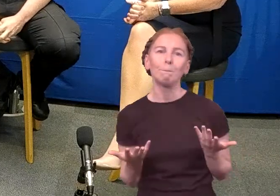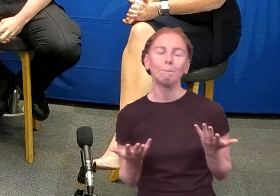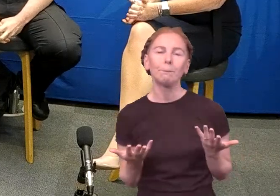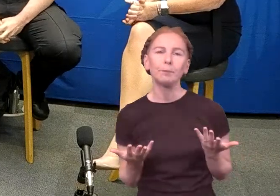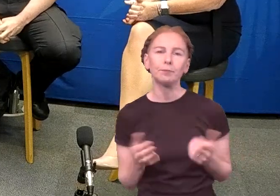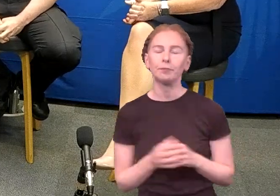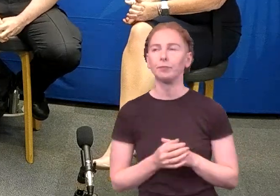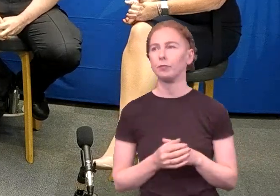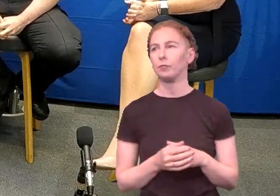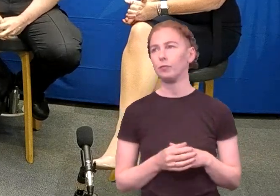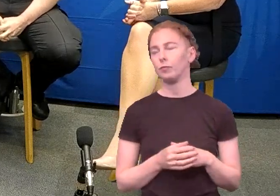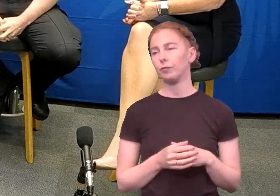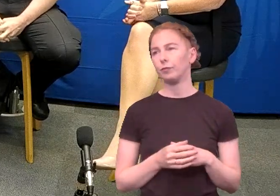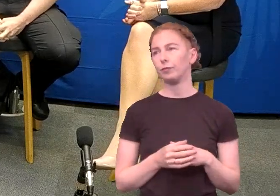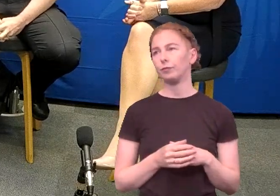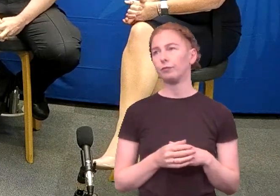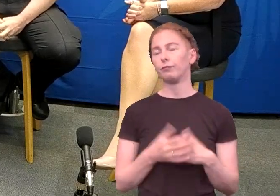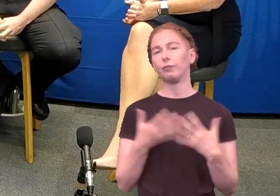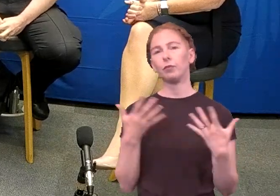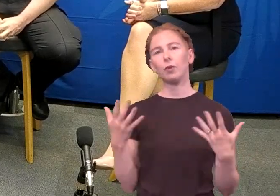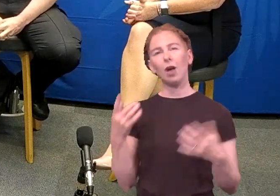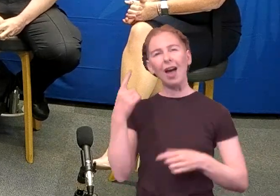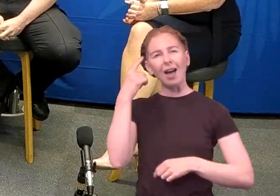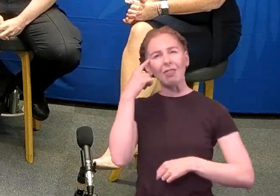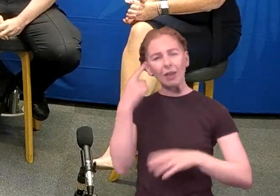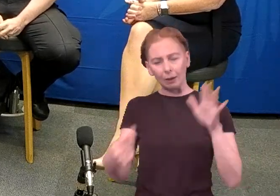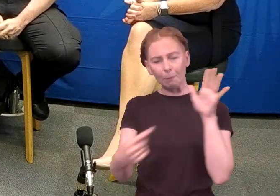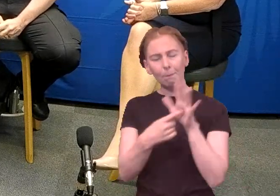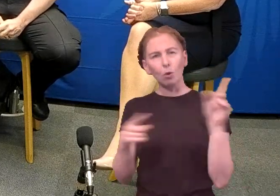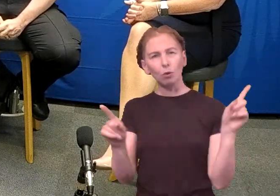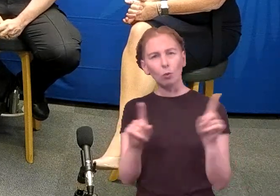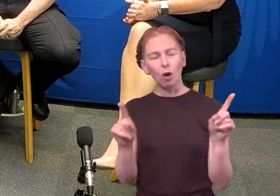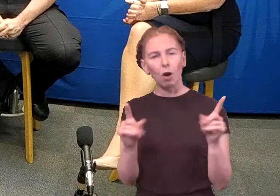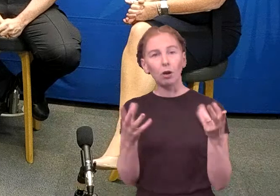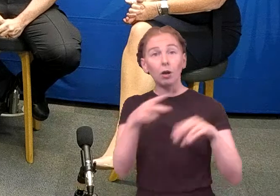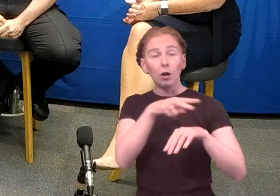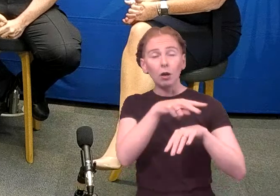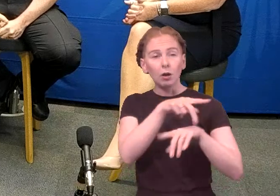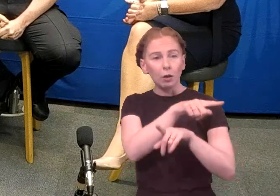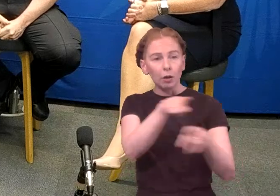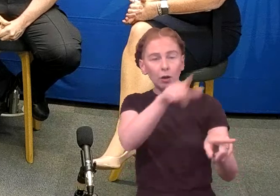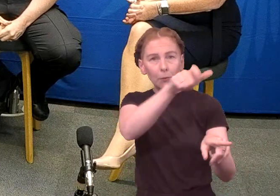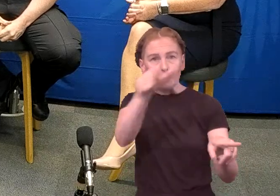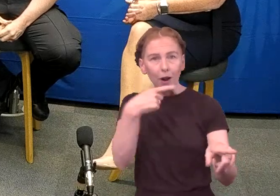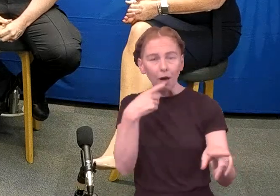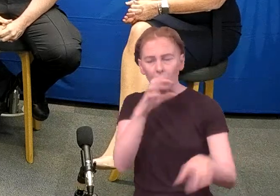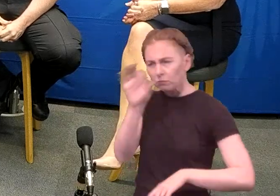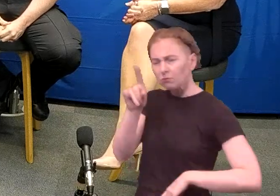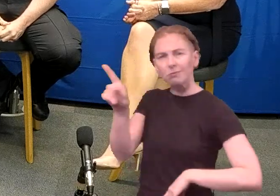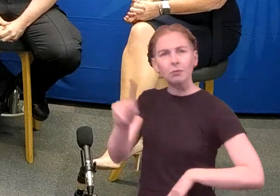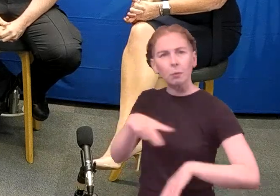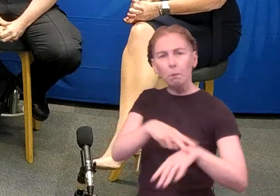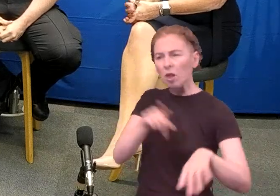think what the important thing is, people will often say, well, what are the police doing? I think it's a much wider